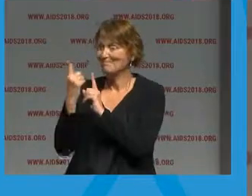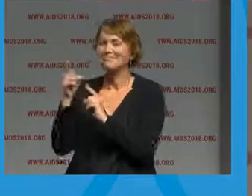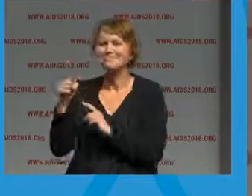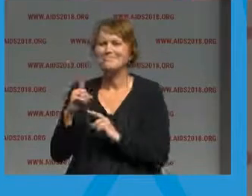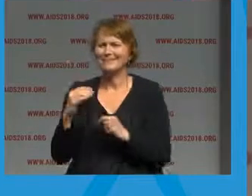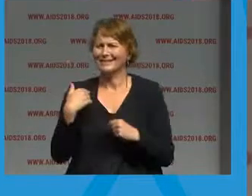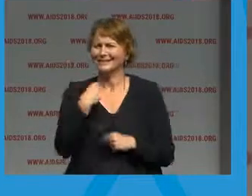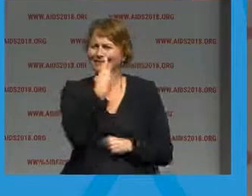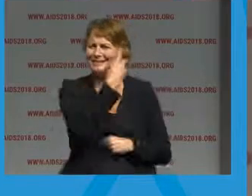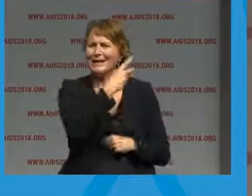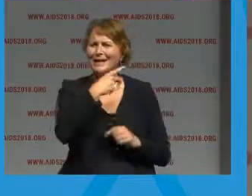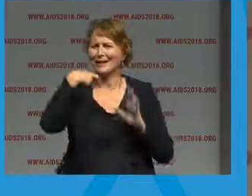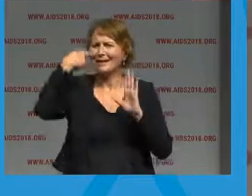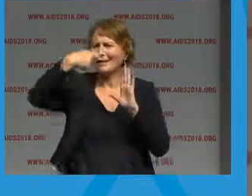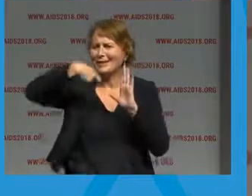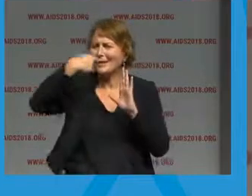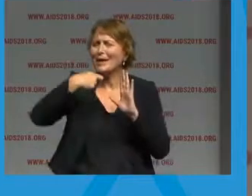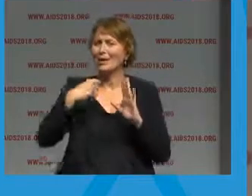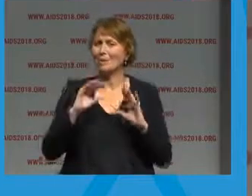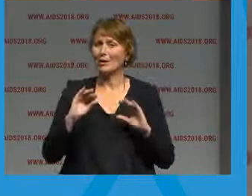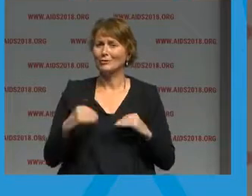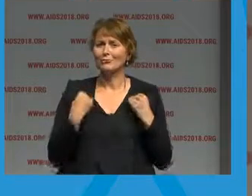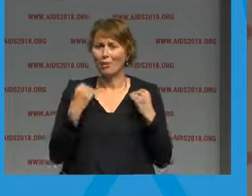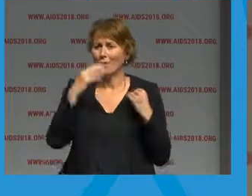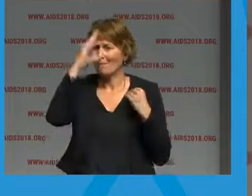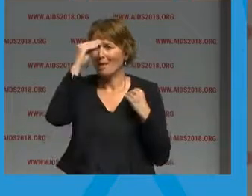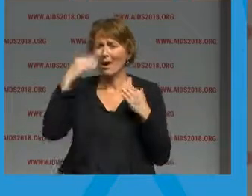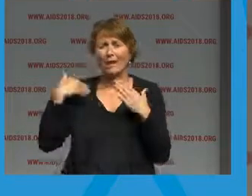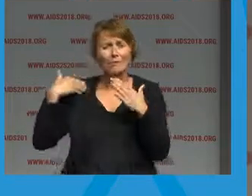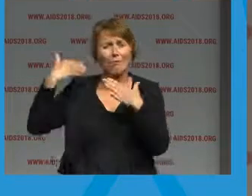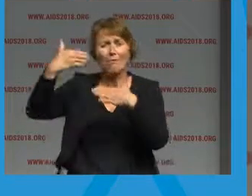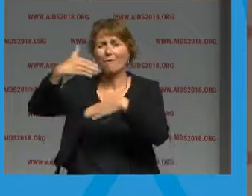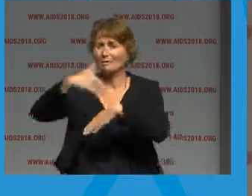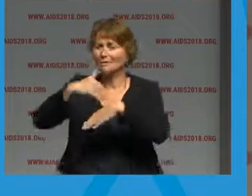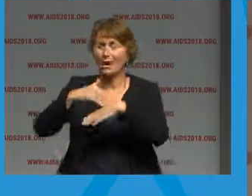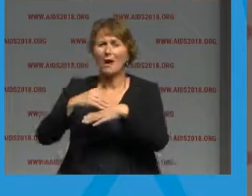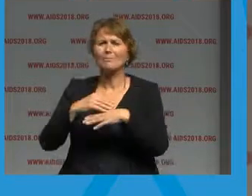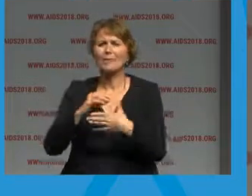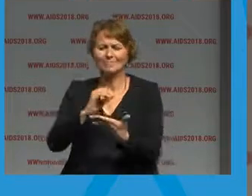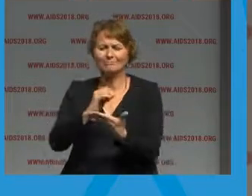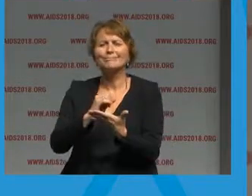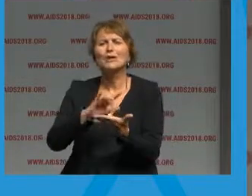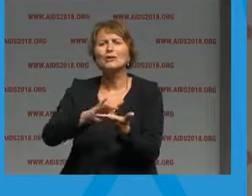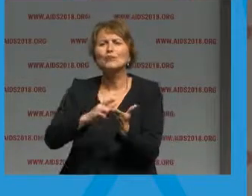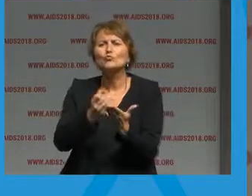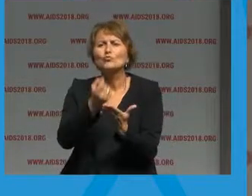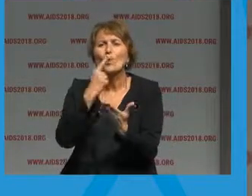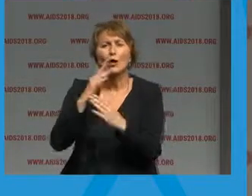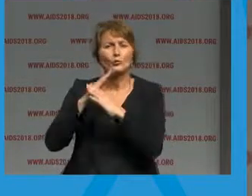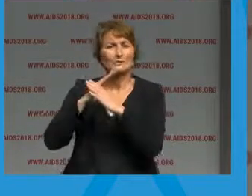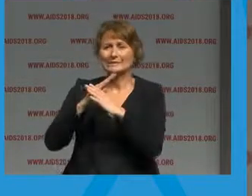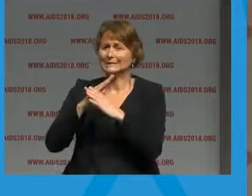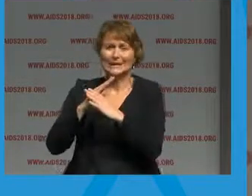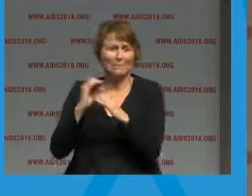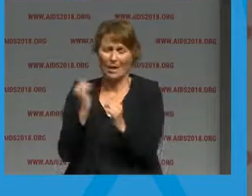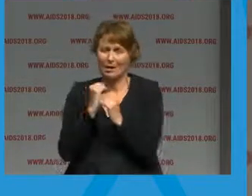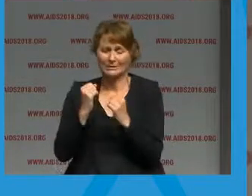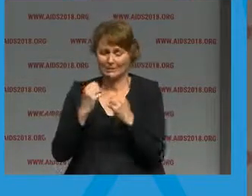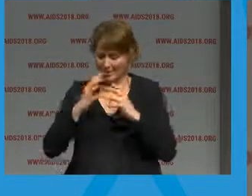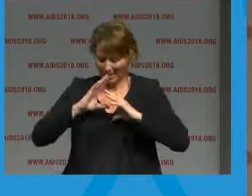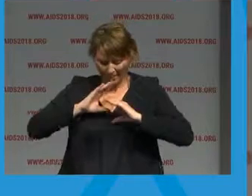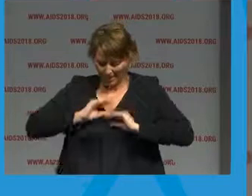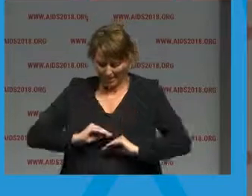that you saw who had extensively drug-resistant disease and had been the recipient of